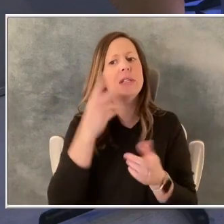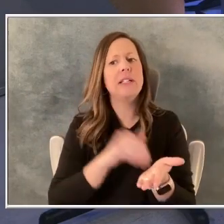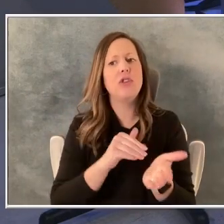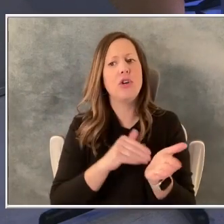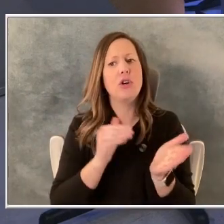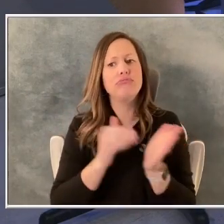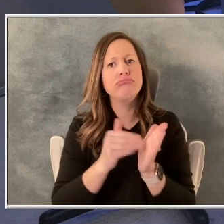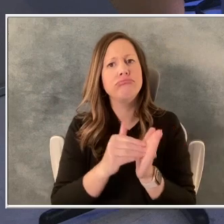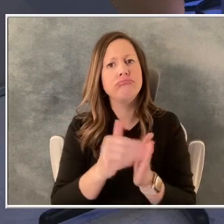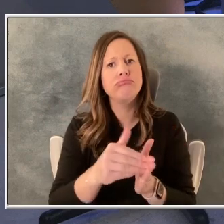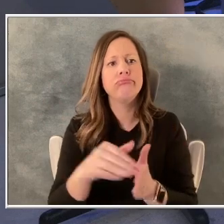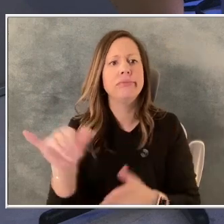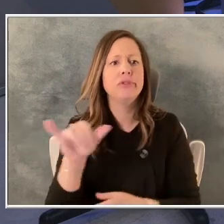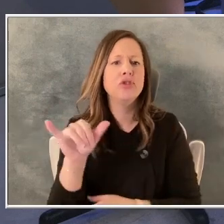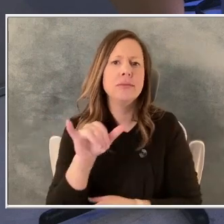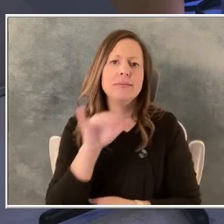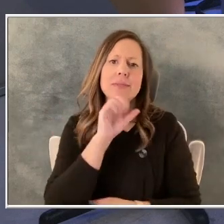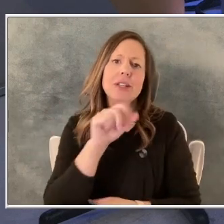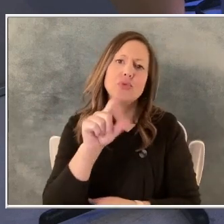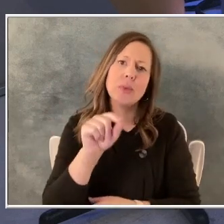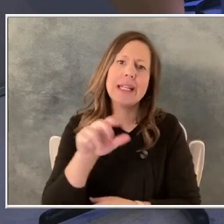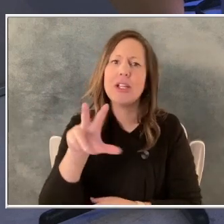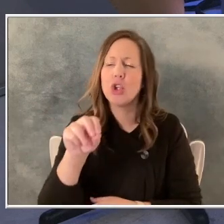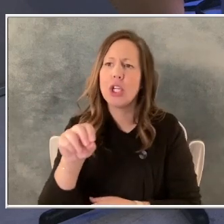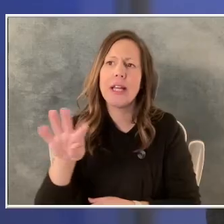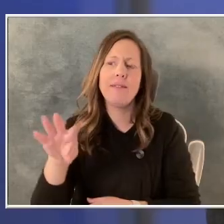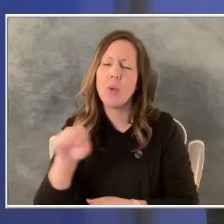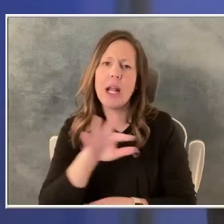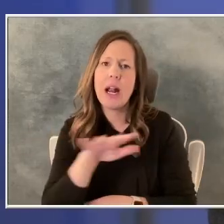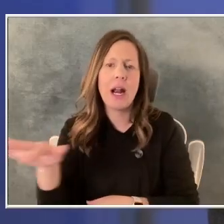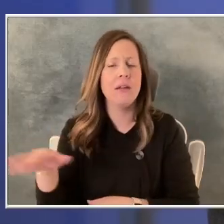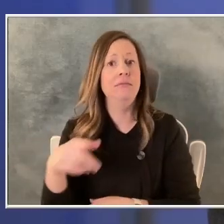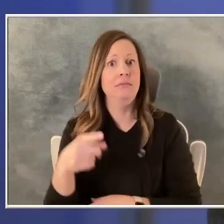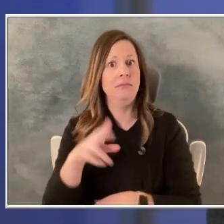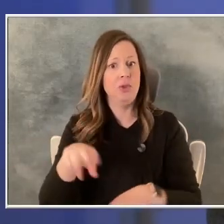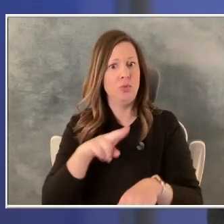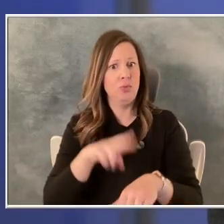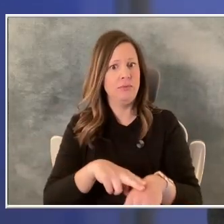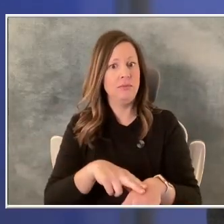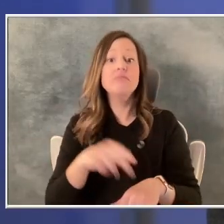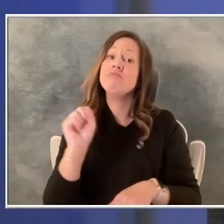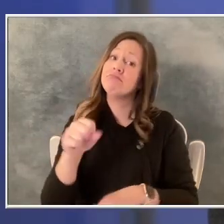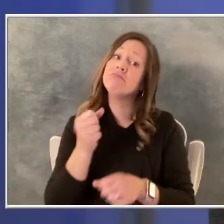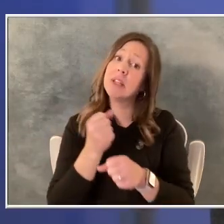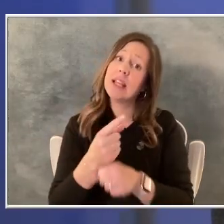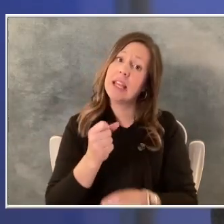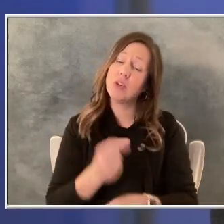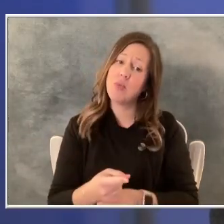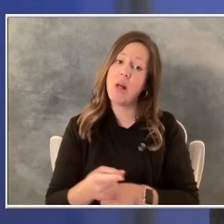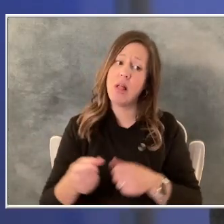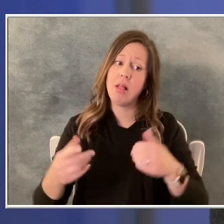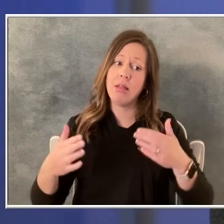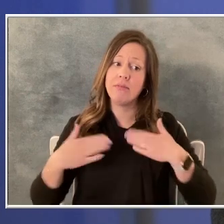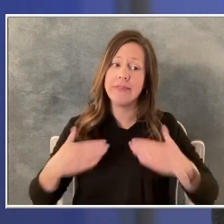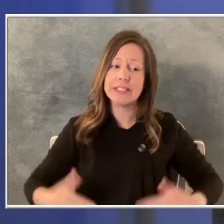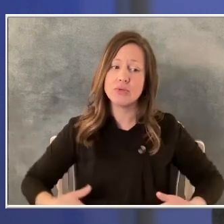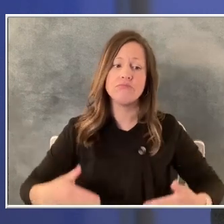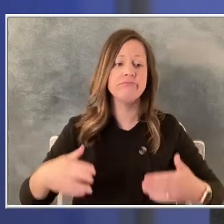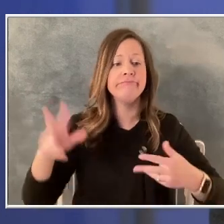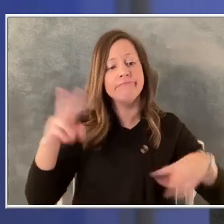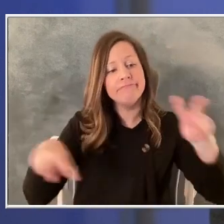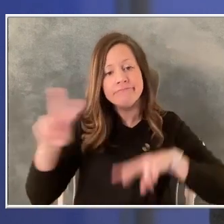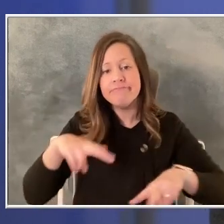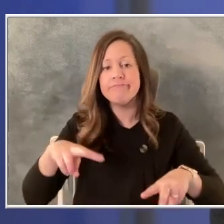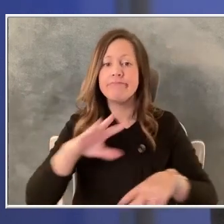30s, 40s? What was your normal? I usually get an annual physical. Okay. And everything turns out, just